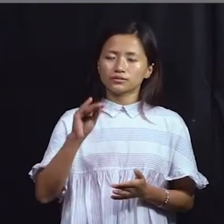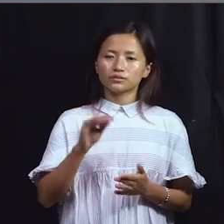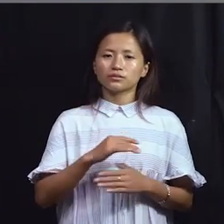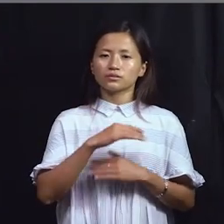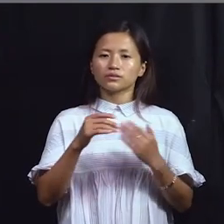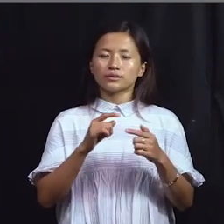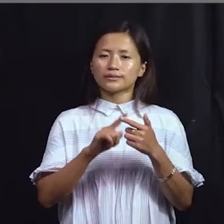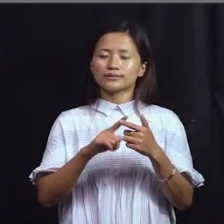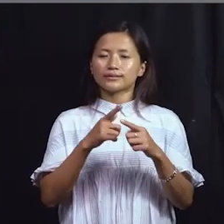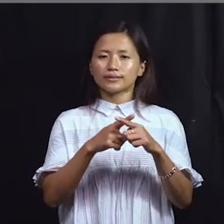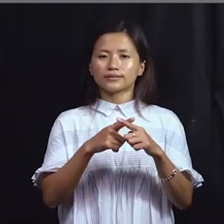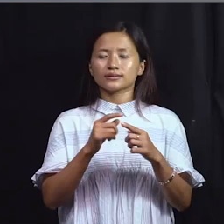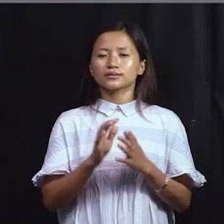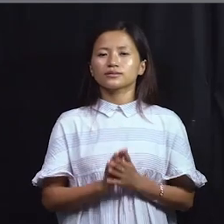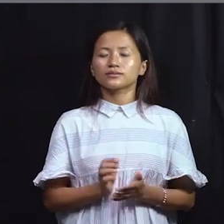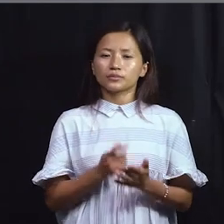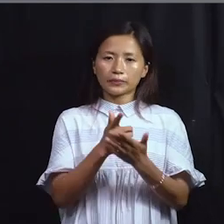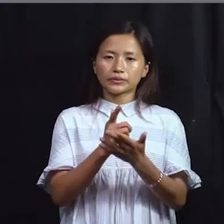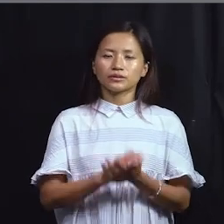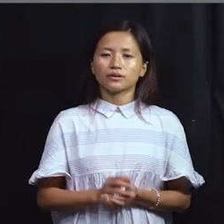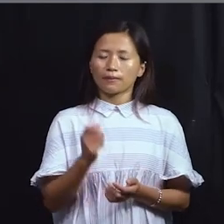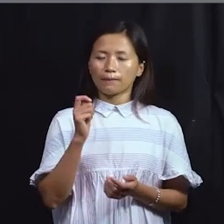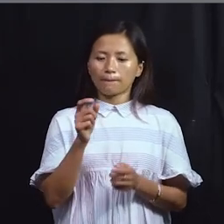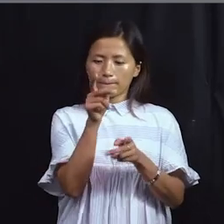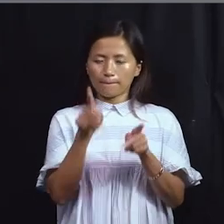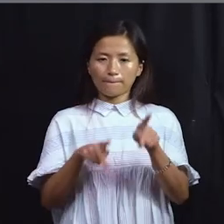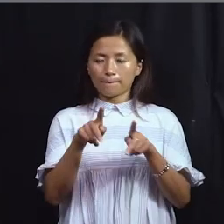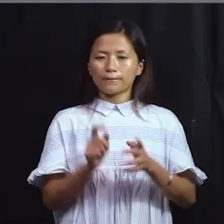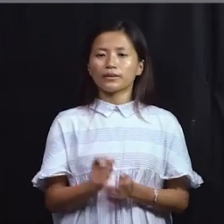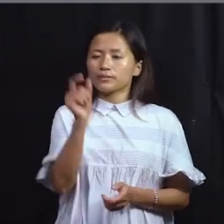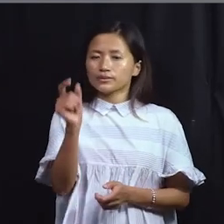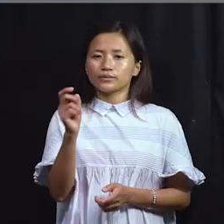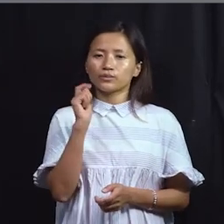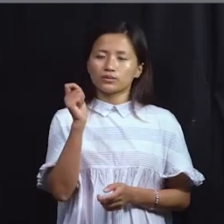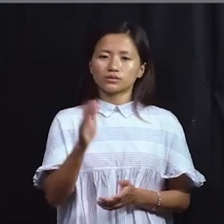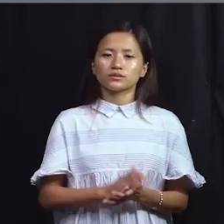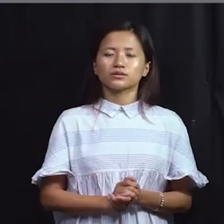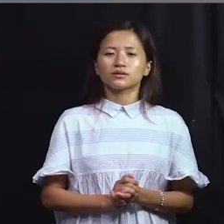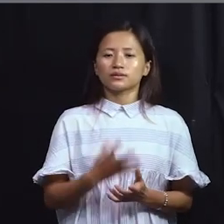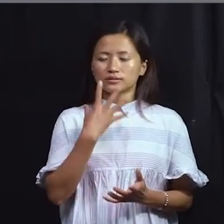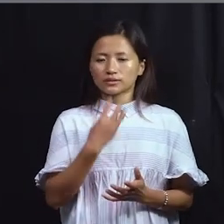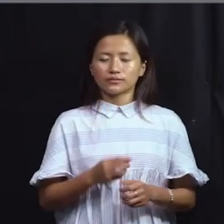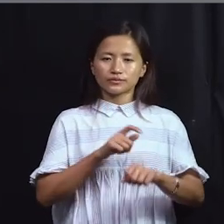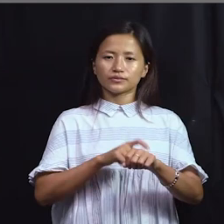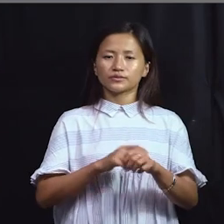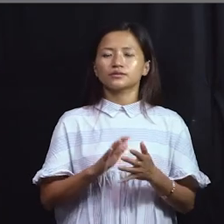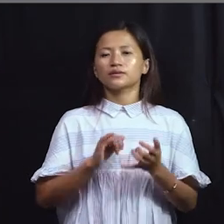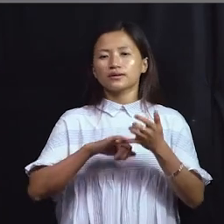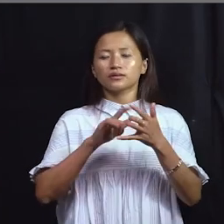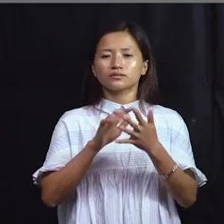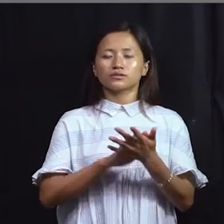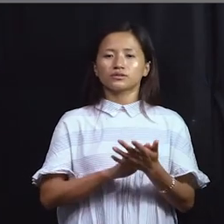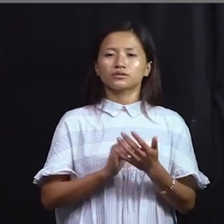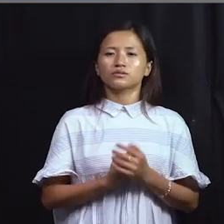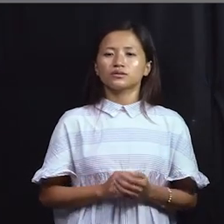their expenditure on all forms of public works. And at the same time, in times of depression or recession, they